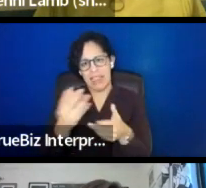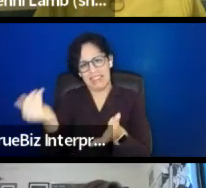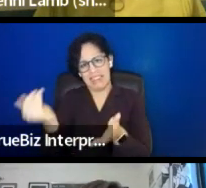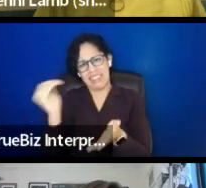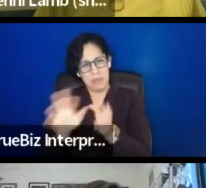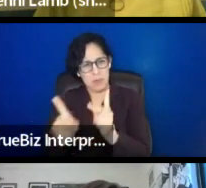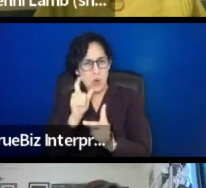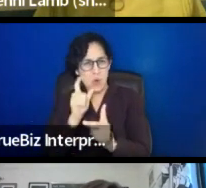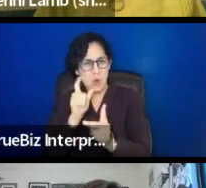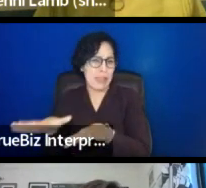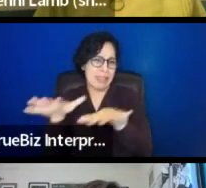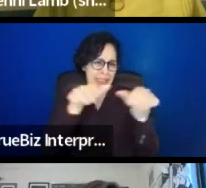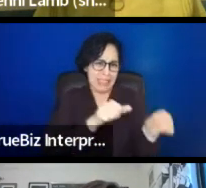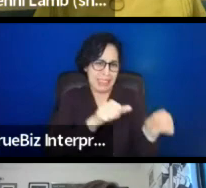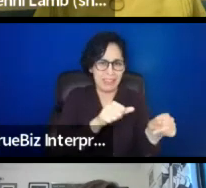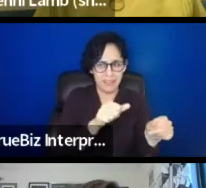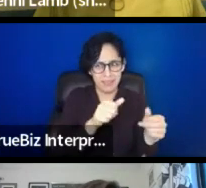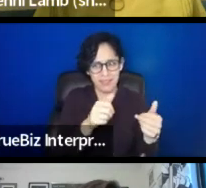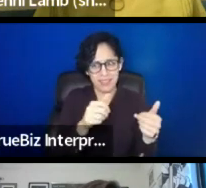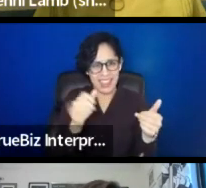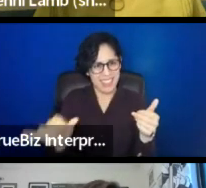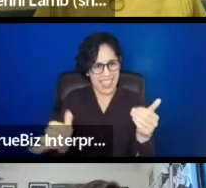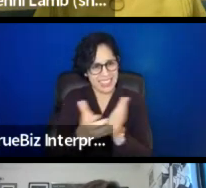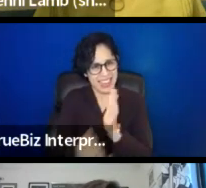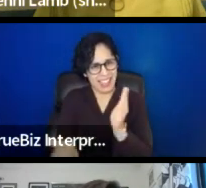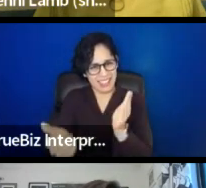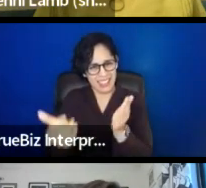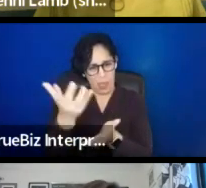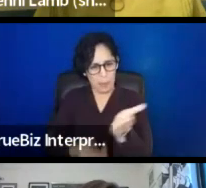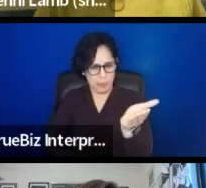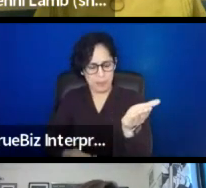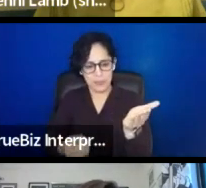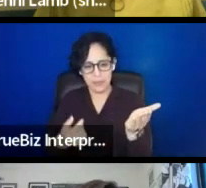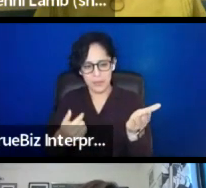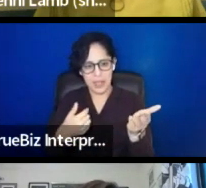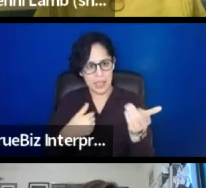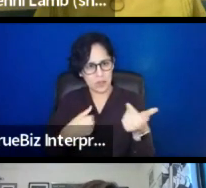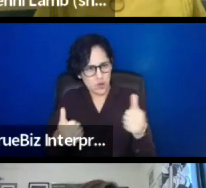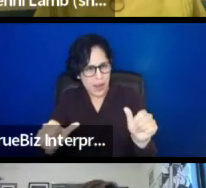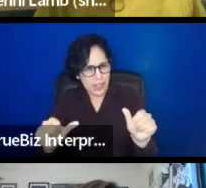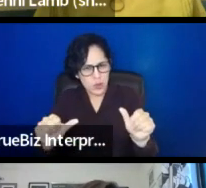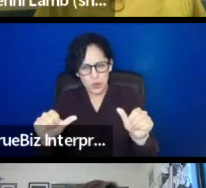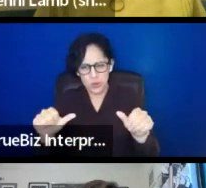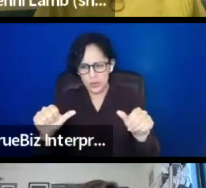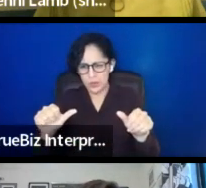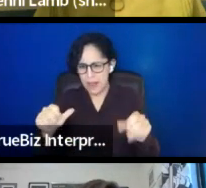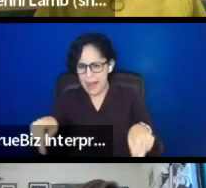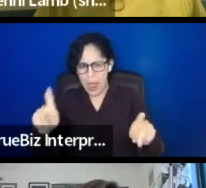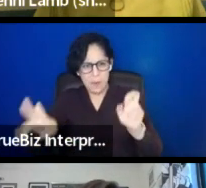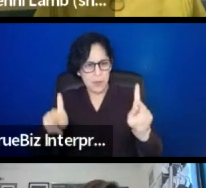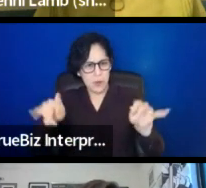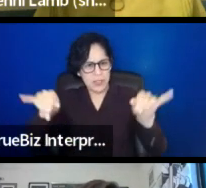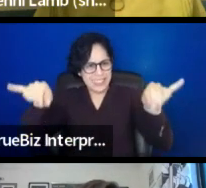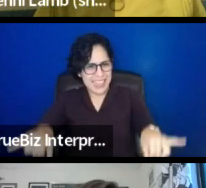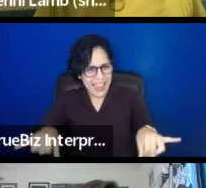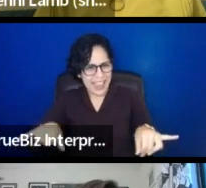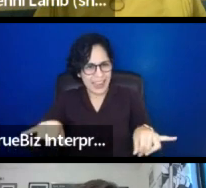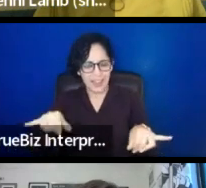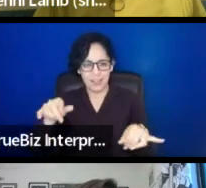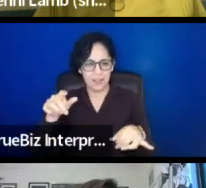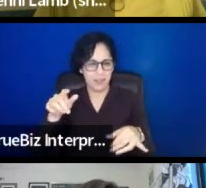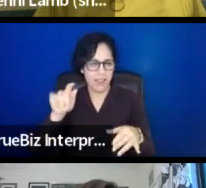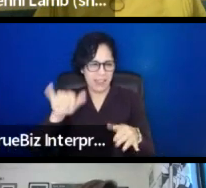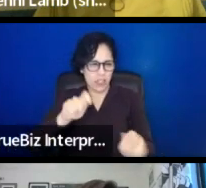time and just wanting to stick around to make sure that there's change made so we don't have to keep doing that. Anyway, just reflecting. Thank